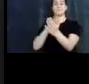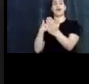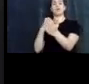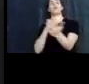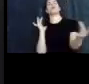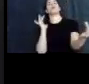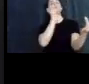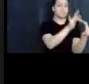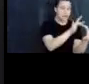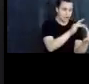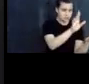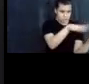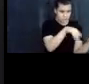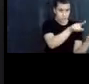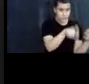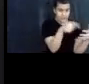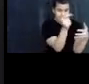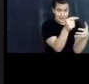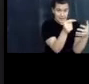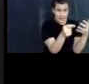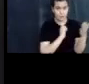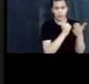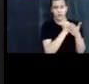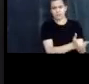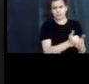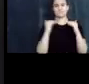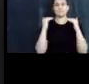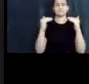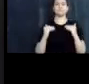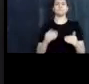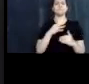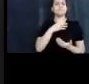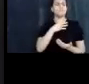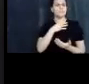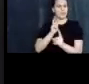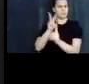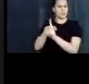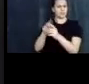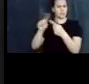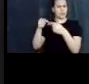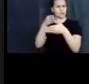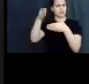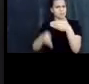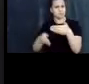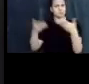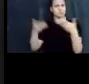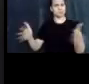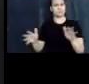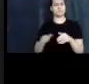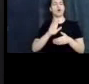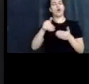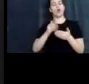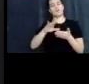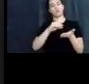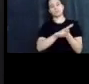get where you need to be. When do we consider an application complete? That's going to be after we get all your documents. So if you're a freshman,